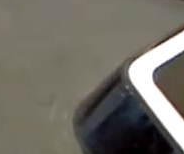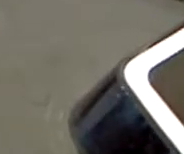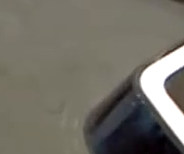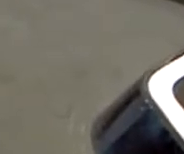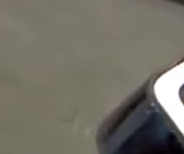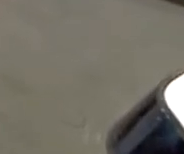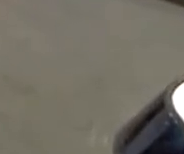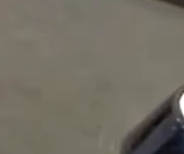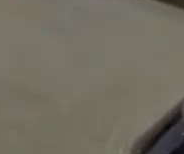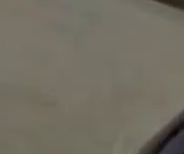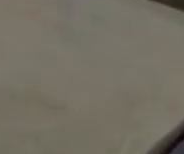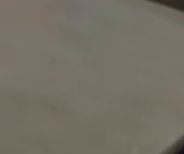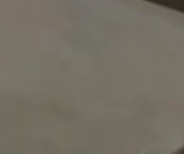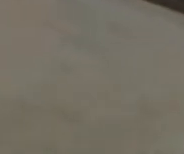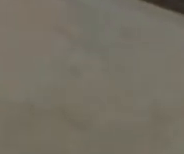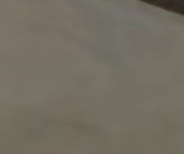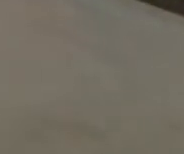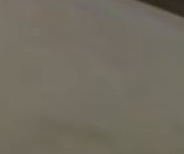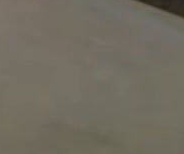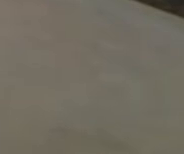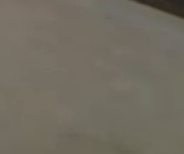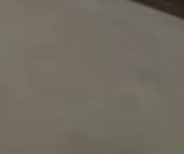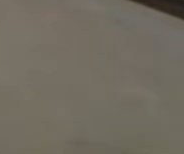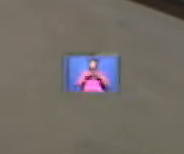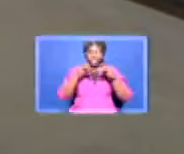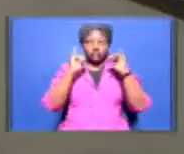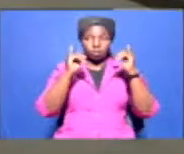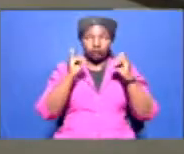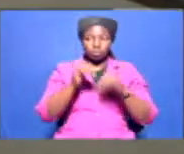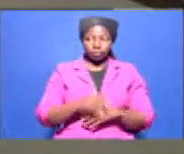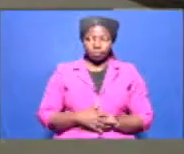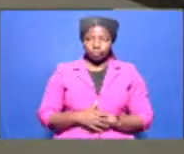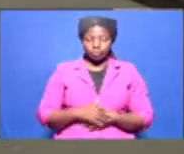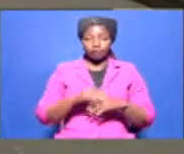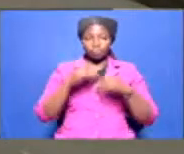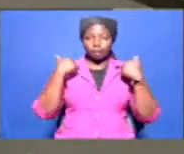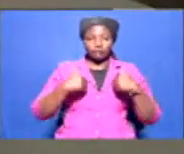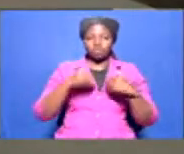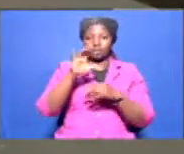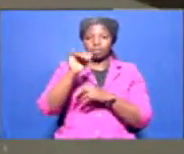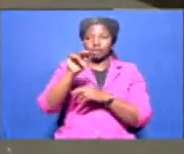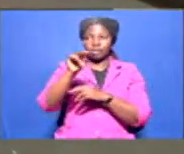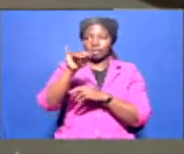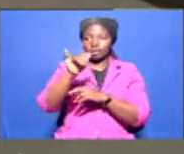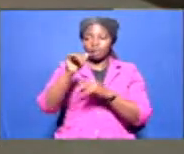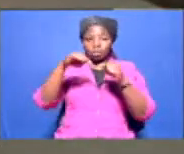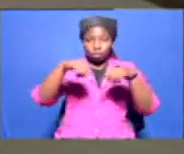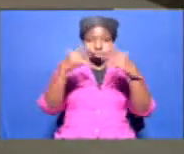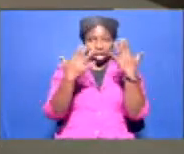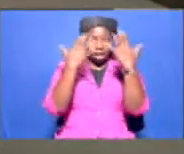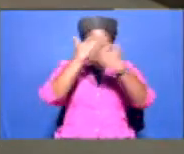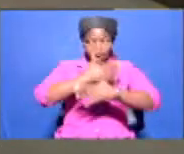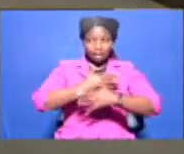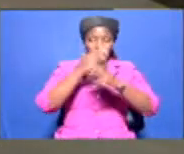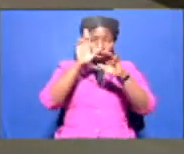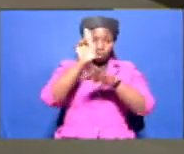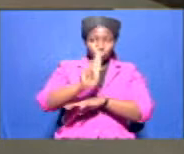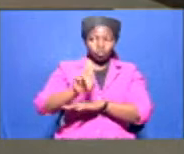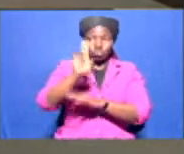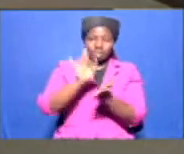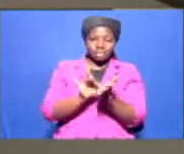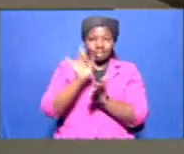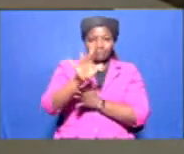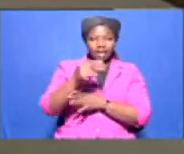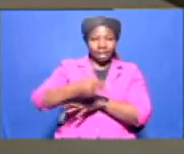Welcome to Prime Edition. I am Cynthia Nyamai. Now, tonight, Uhuru Kenyatta suspends a High Court judge. We have